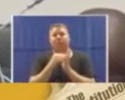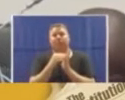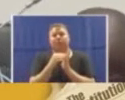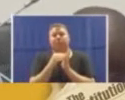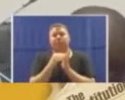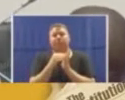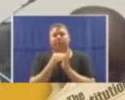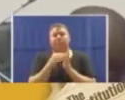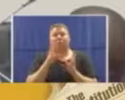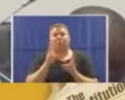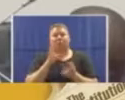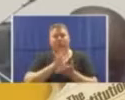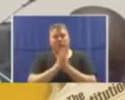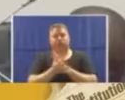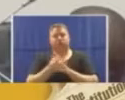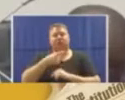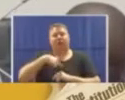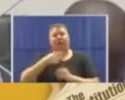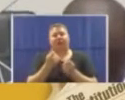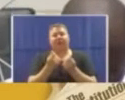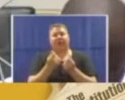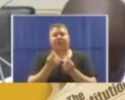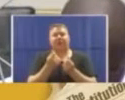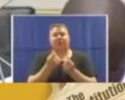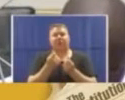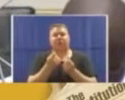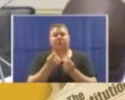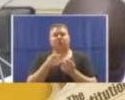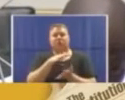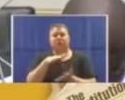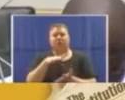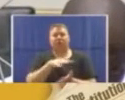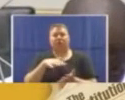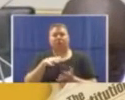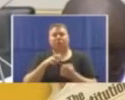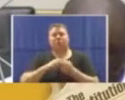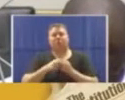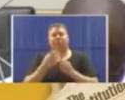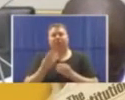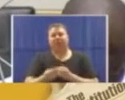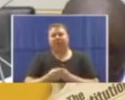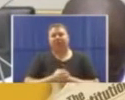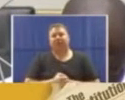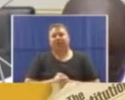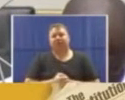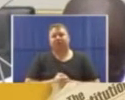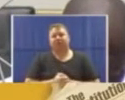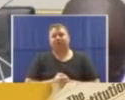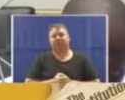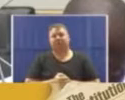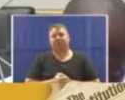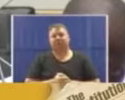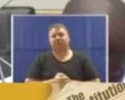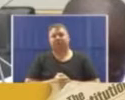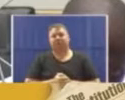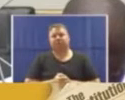particularly on our financial sector. That's why we ourselves are spending sleepless nights to deal with this